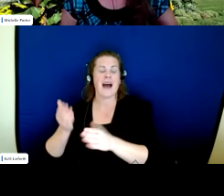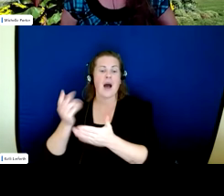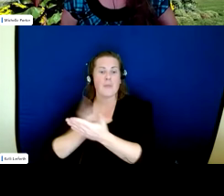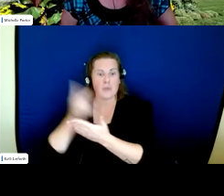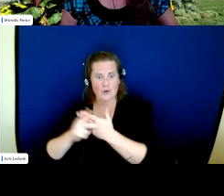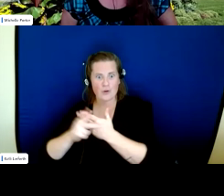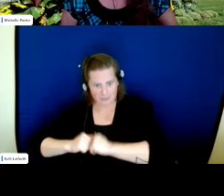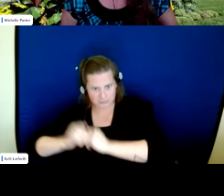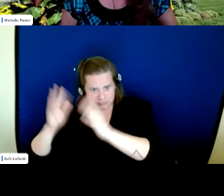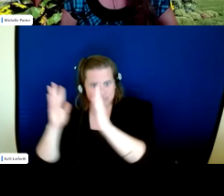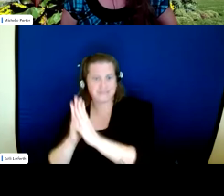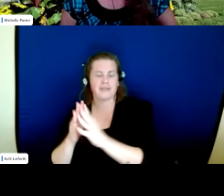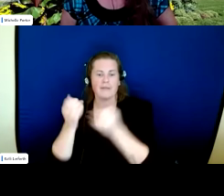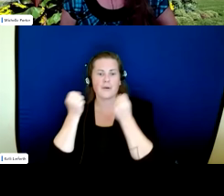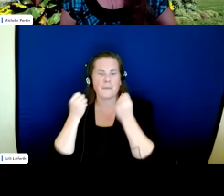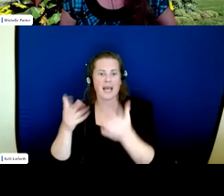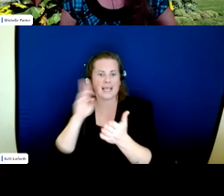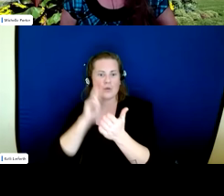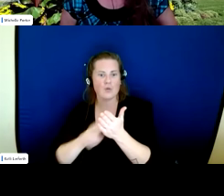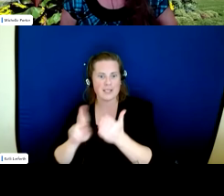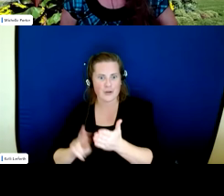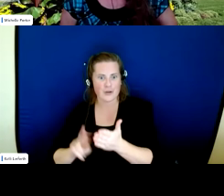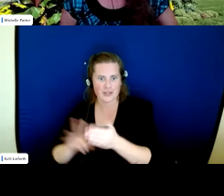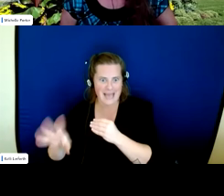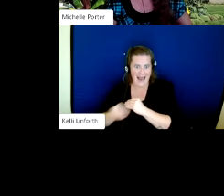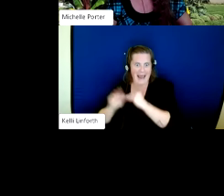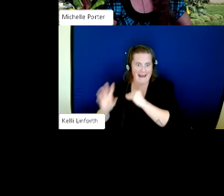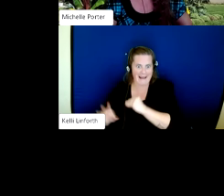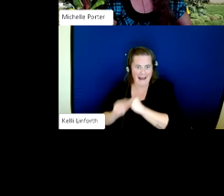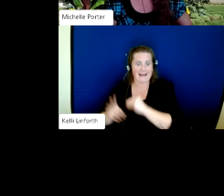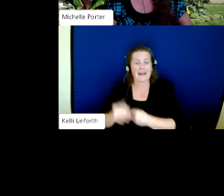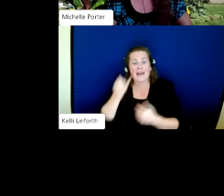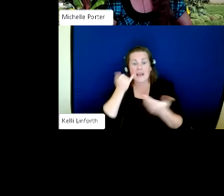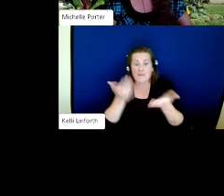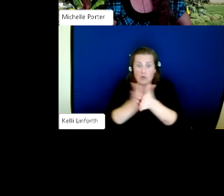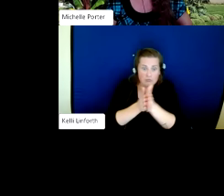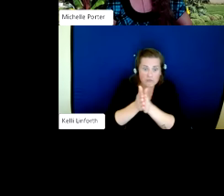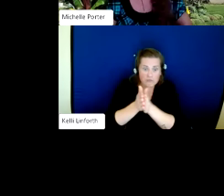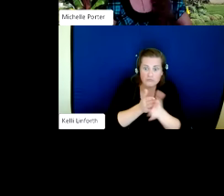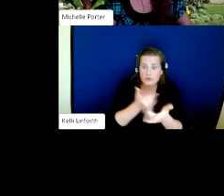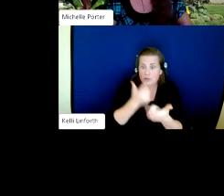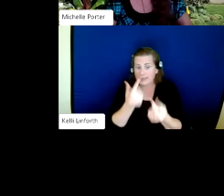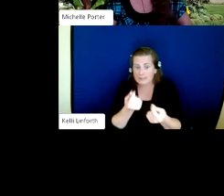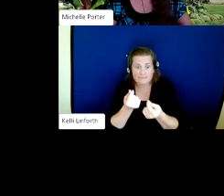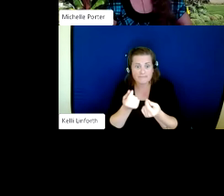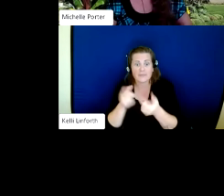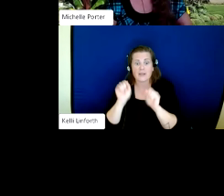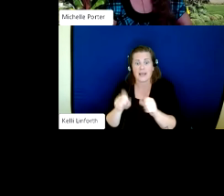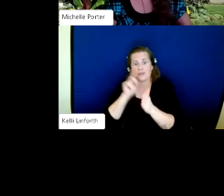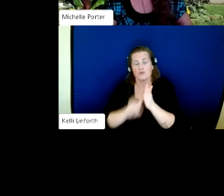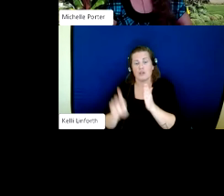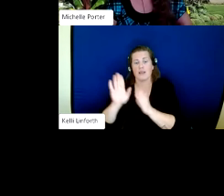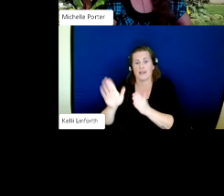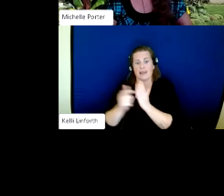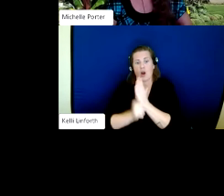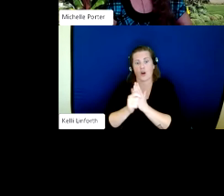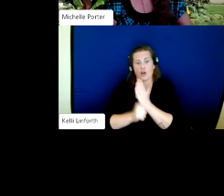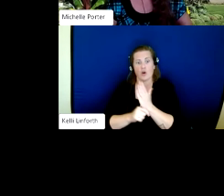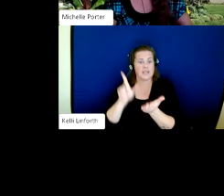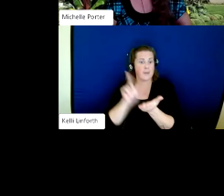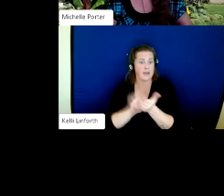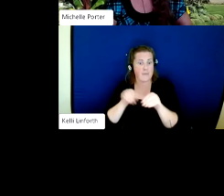research elements added to it. And if you want to see more about those research elements, you can see a couple of the articles that have been